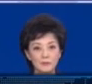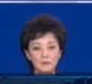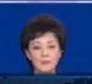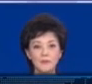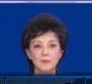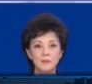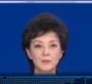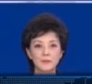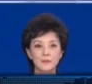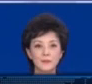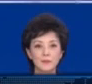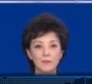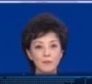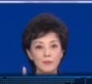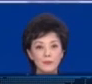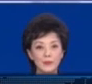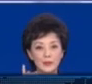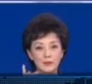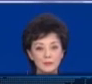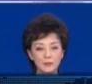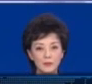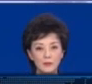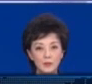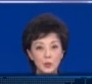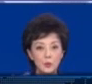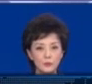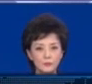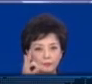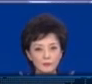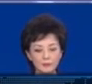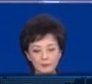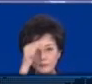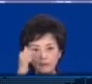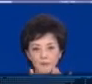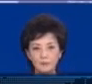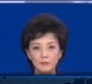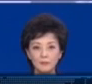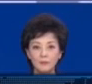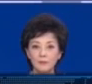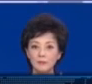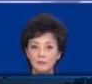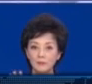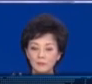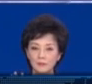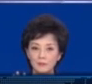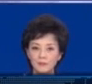within 1 month, we have to calculate this number, how many beds we need. So that means that we need to have